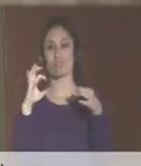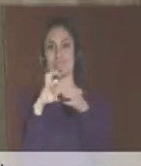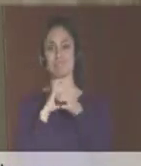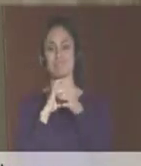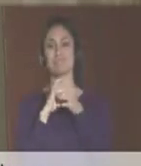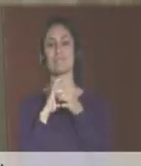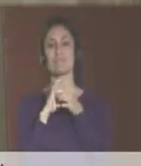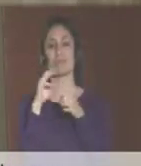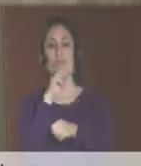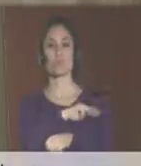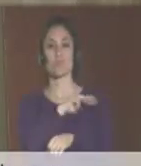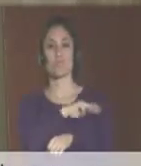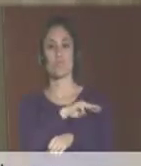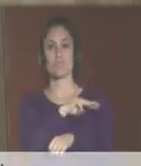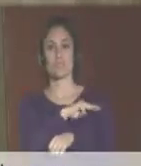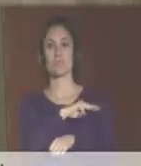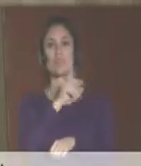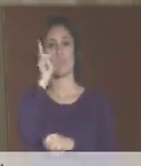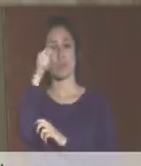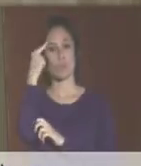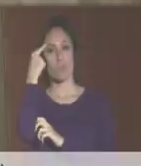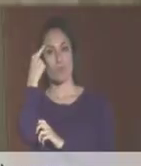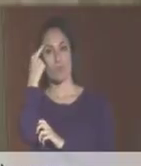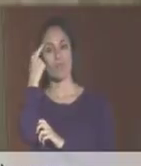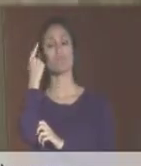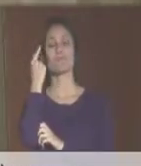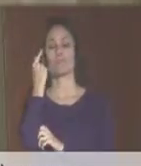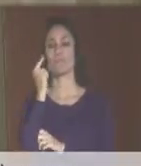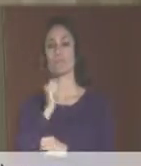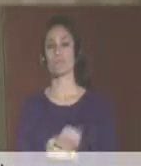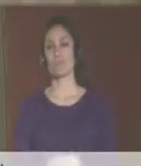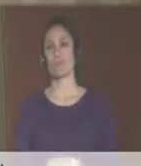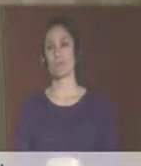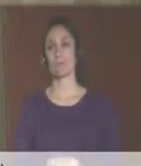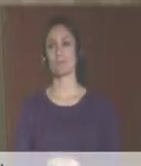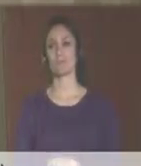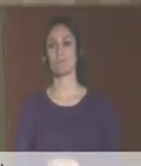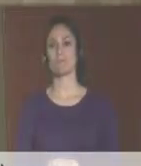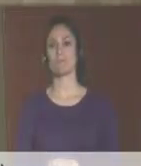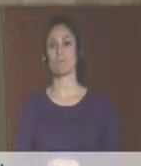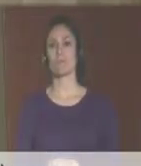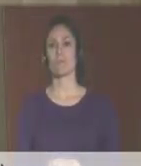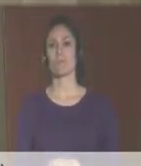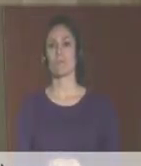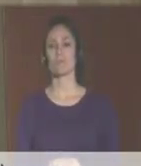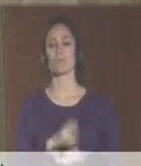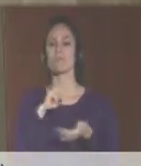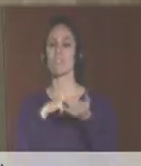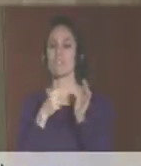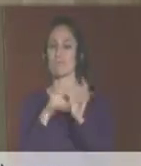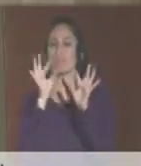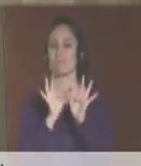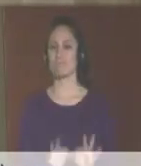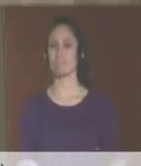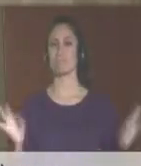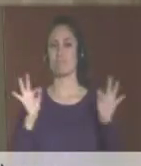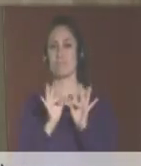federal, state, and municipal governments, this is a very important action. I am by